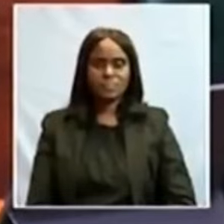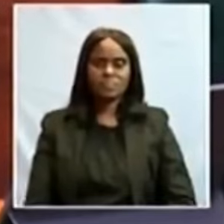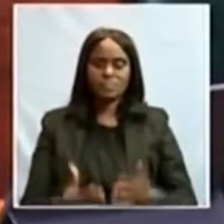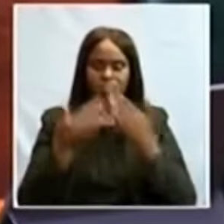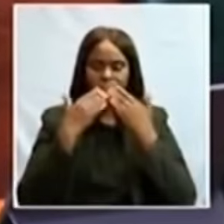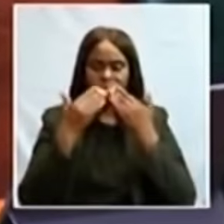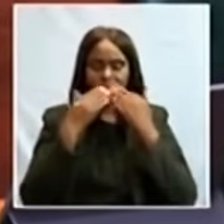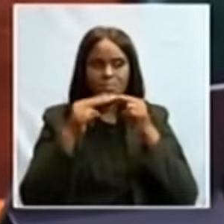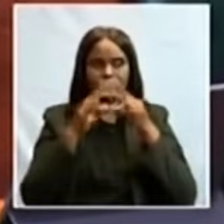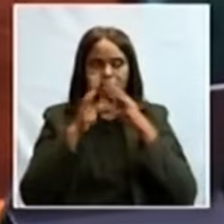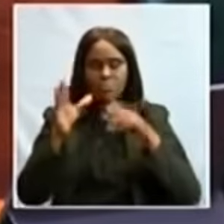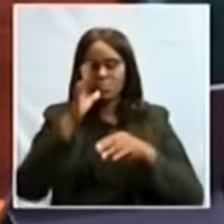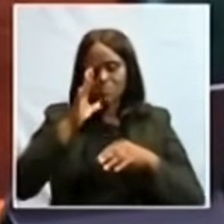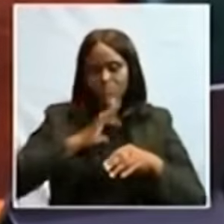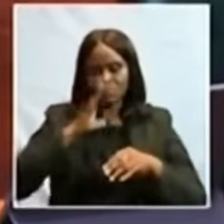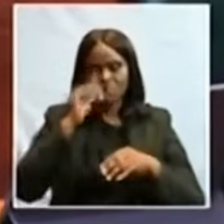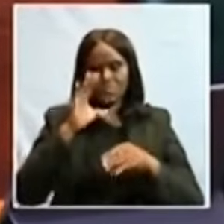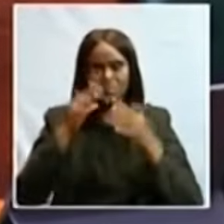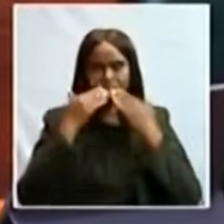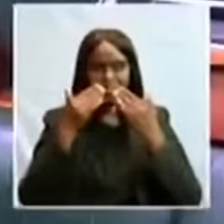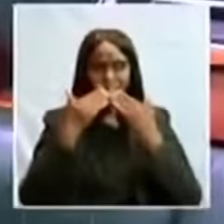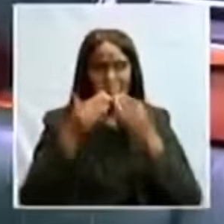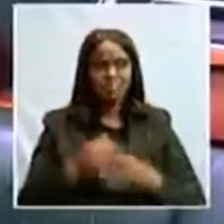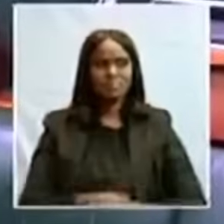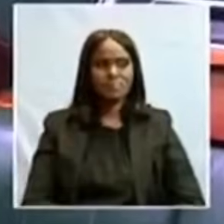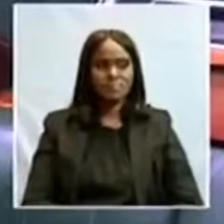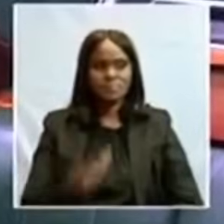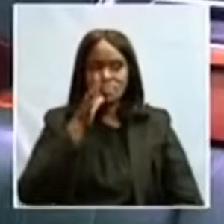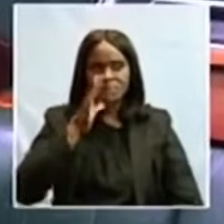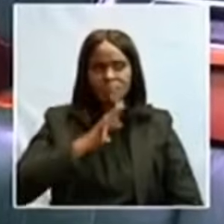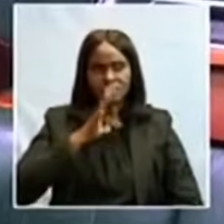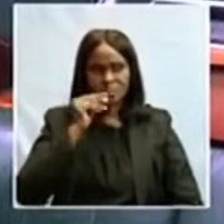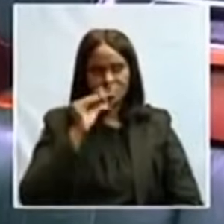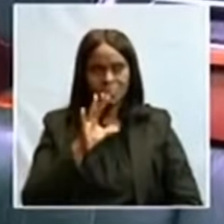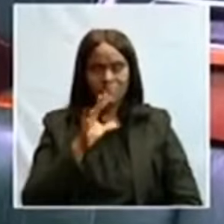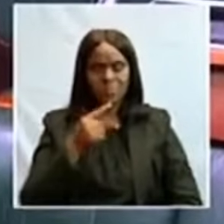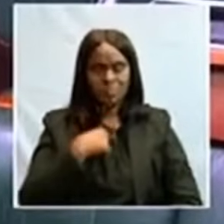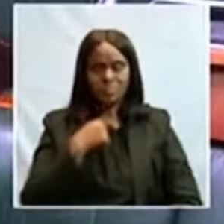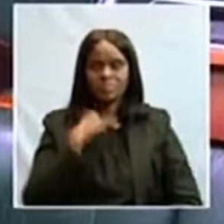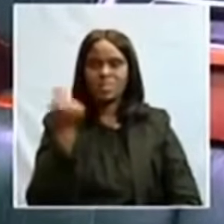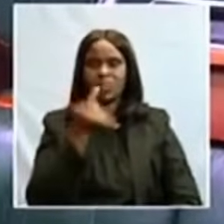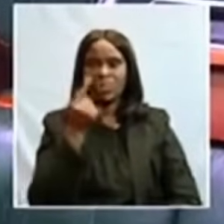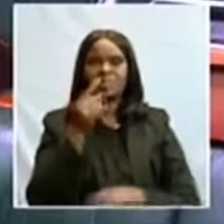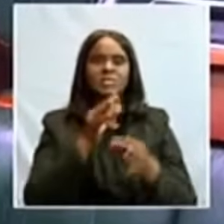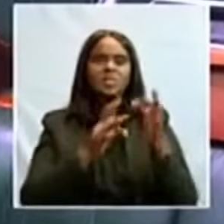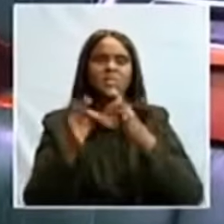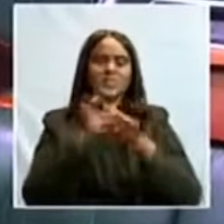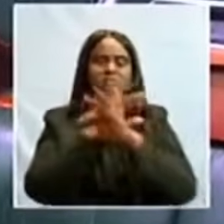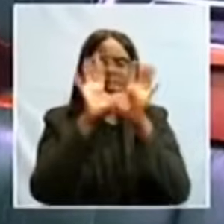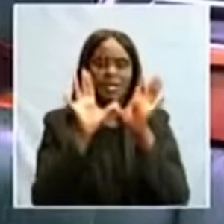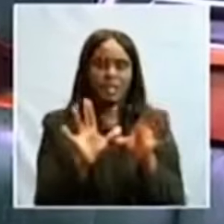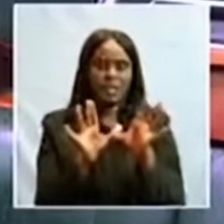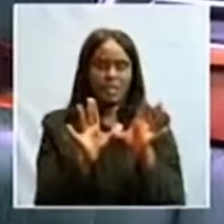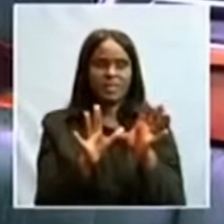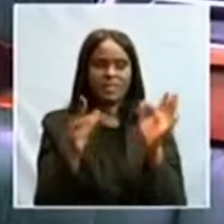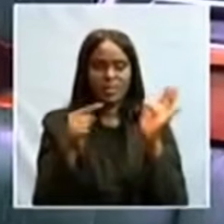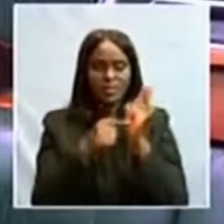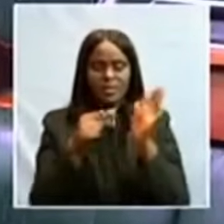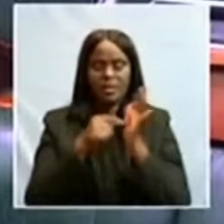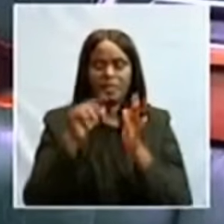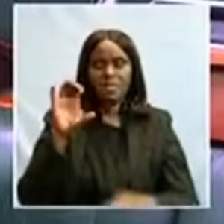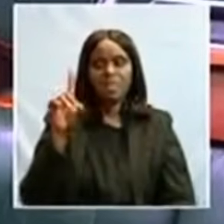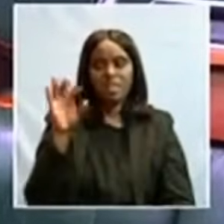Thank you so much, Madam Speaker. Madam Speaker, let me put it on record that